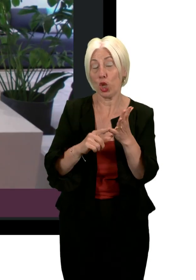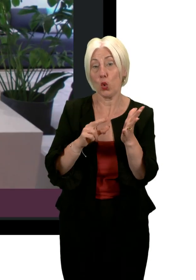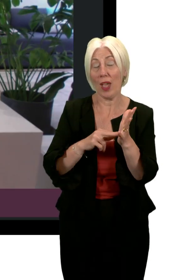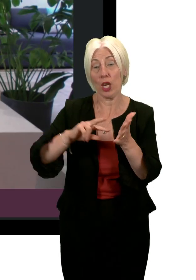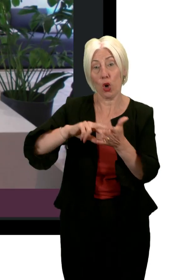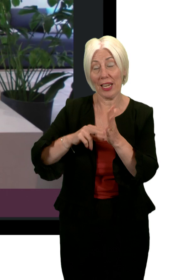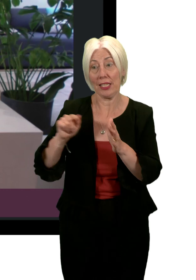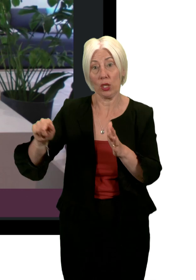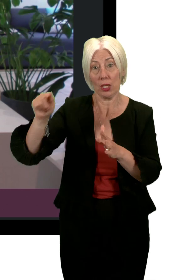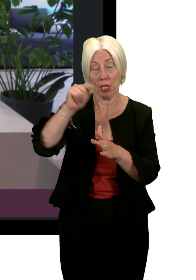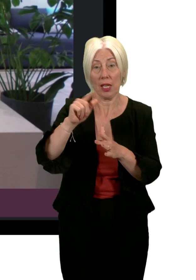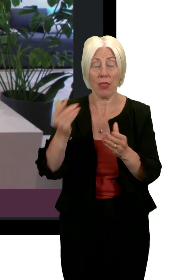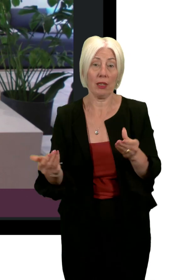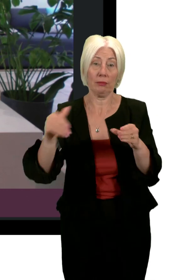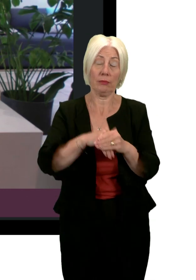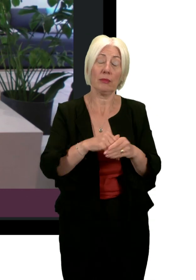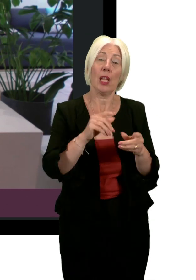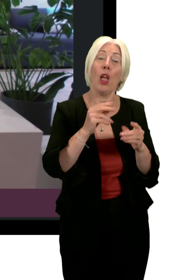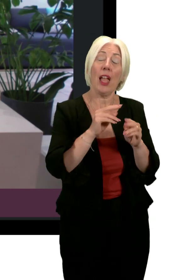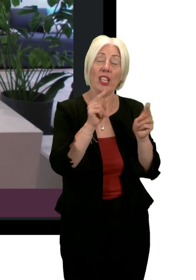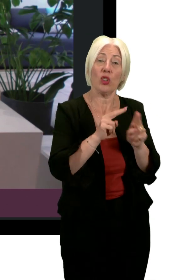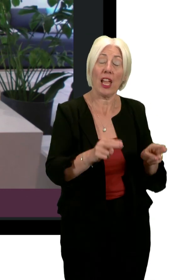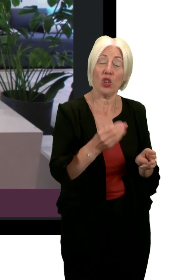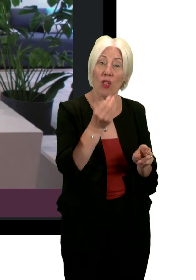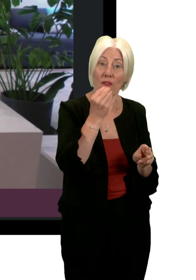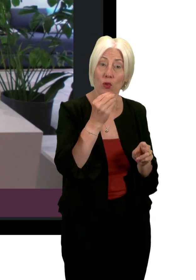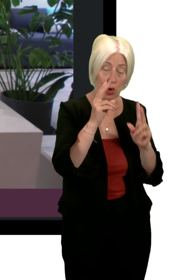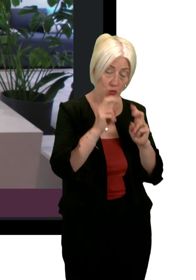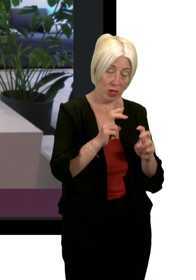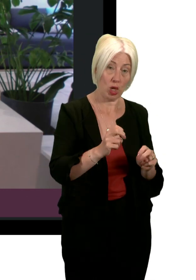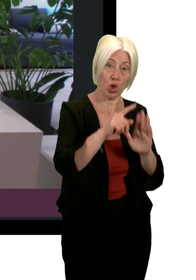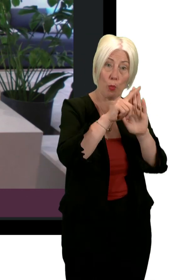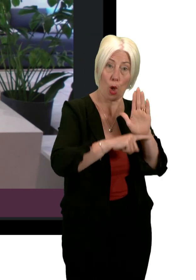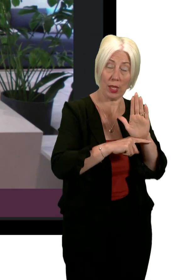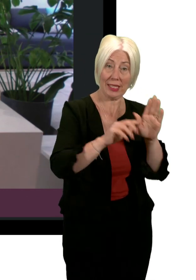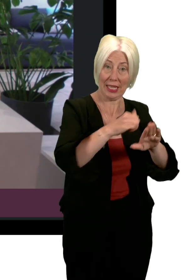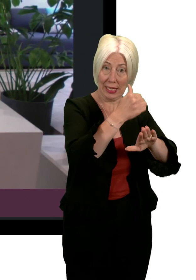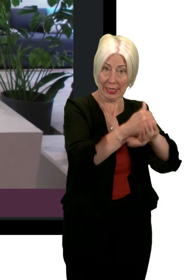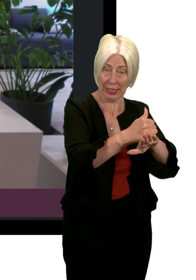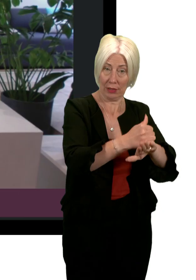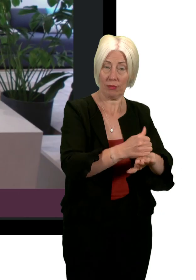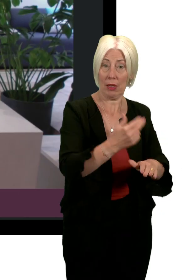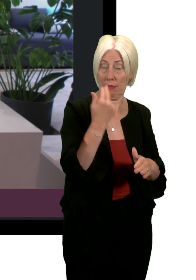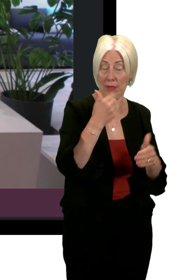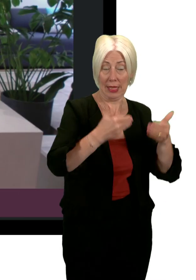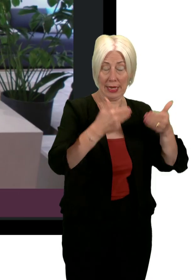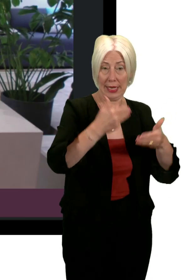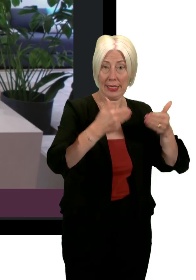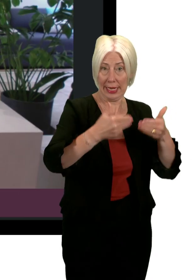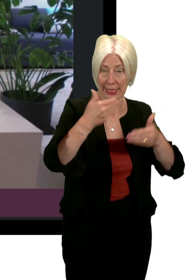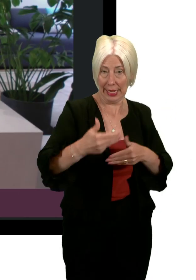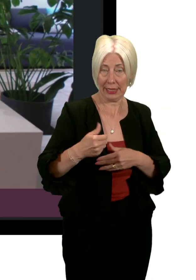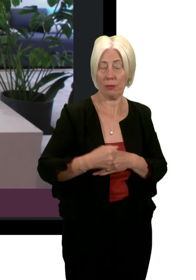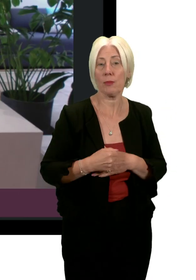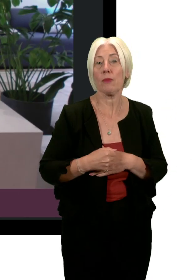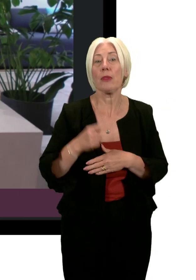the International Food Policy Research Institute in 1999. He is the author of Food Fight: From Plunder and Profit